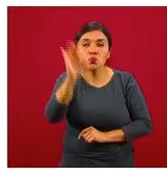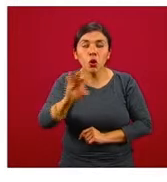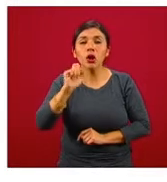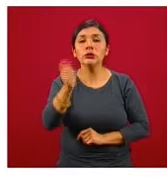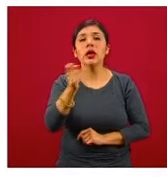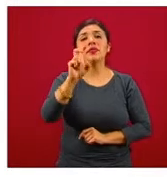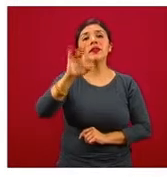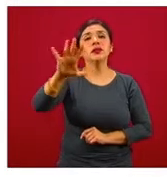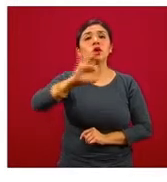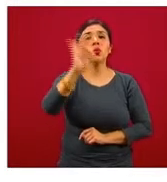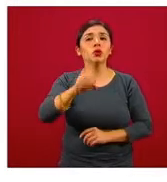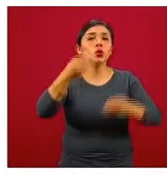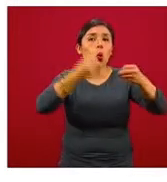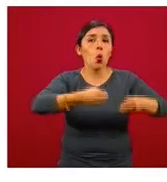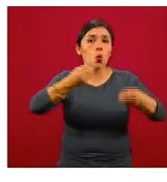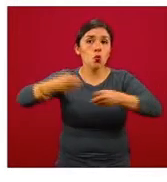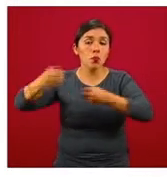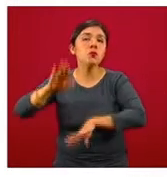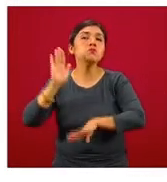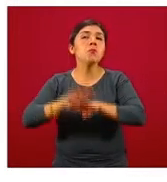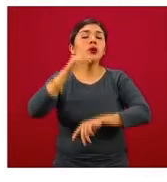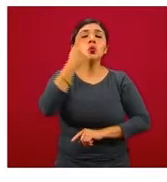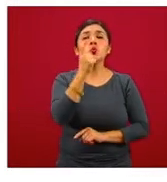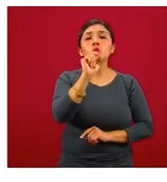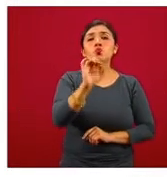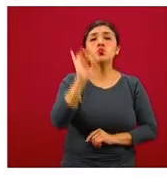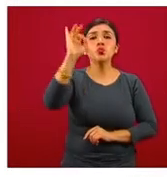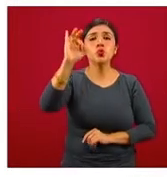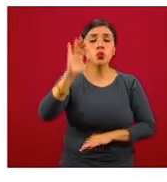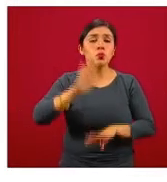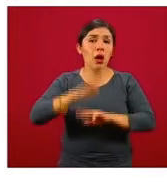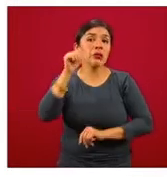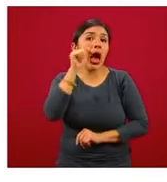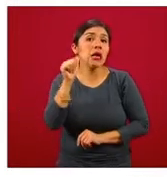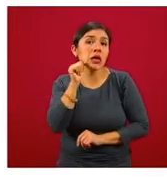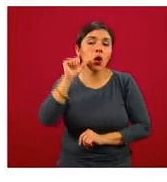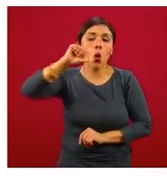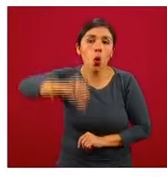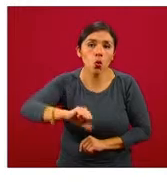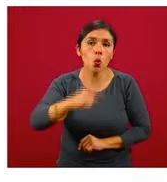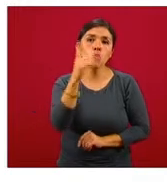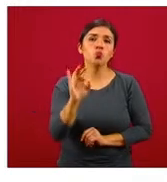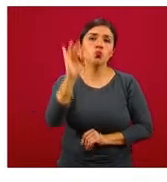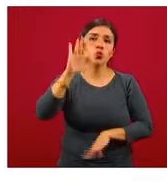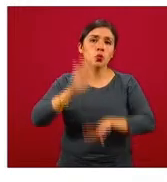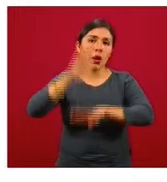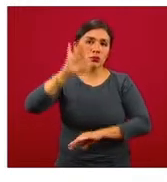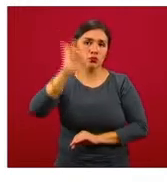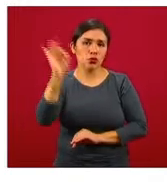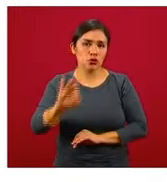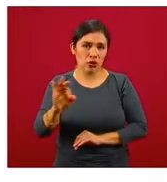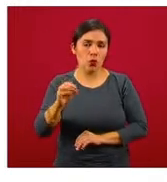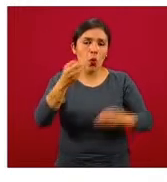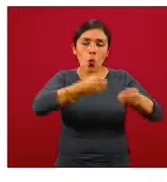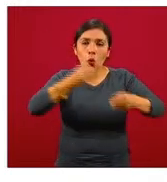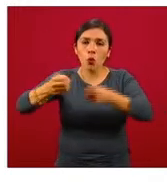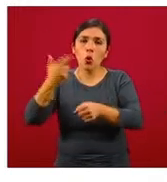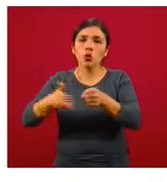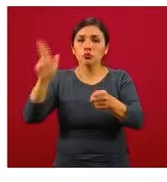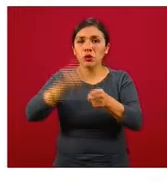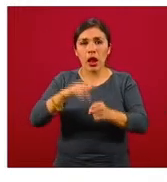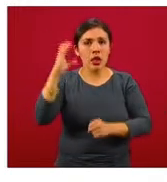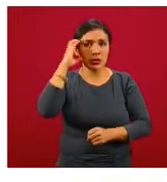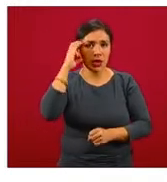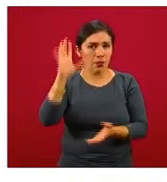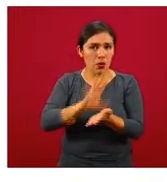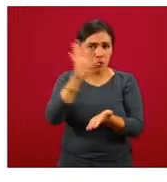occupied. So the 95%, se occupancy rate incrementó is en un punto 35%. That porcentual went del up día de ayer para 1% hoy from la yesterday to ocupación today. And hospitalaria here de we're camas talking about